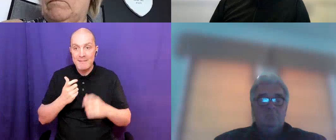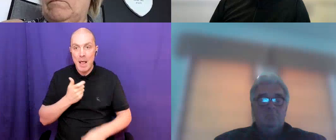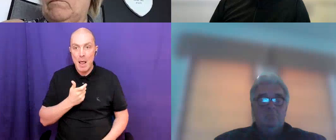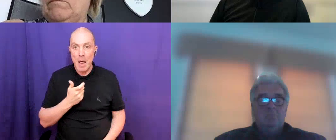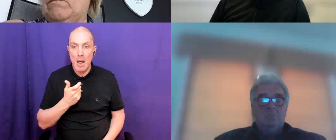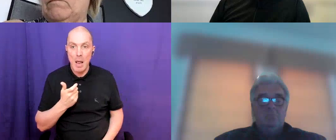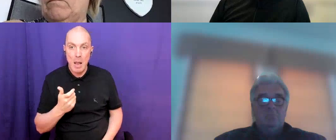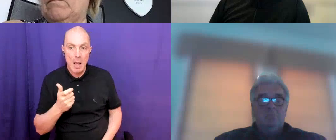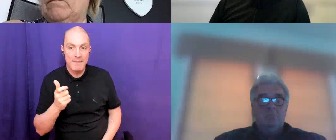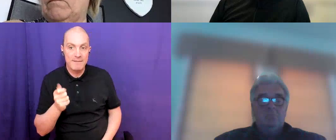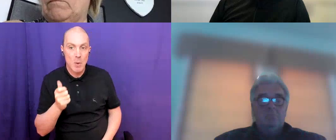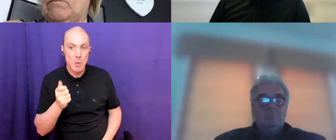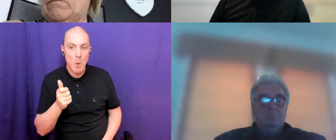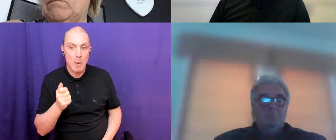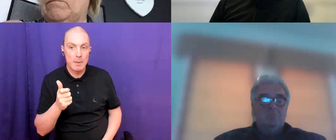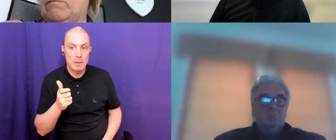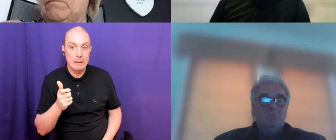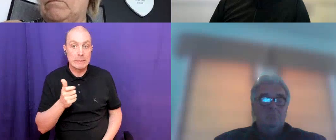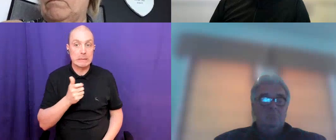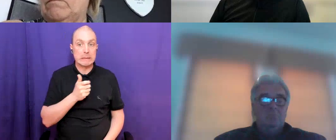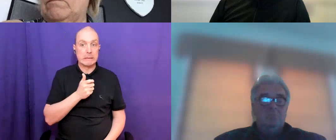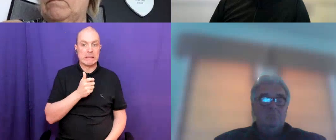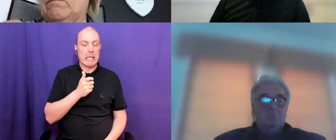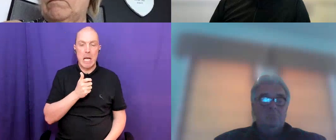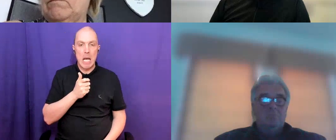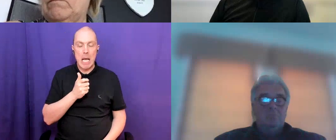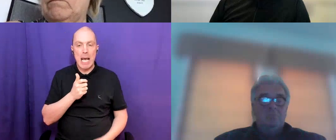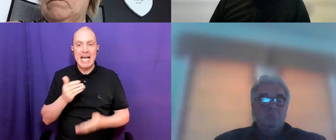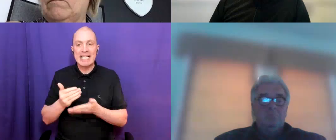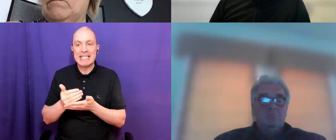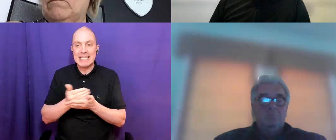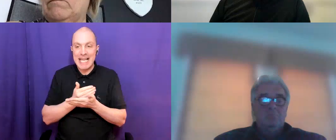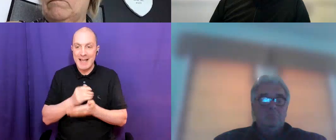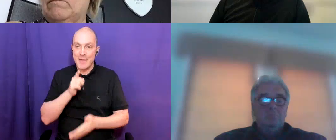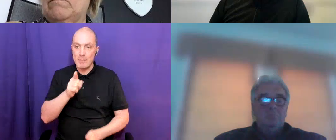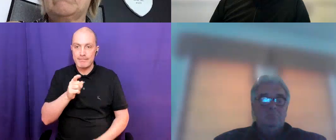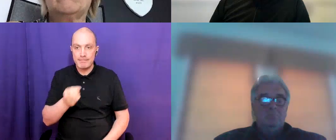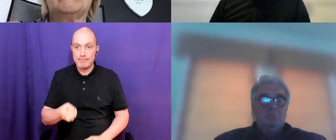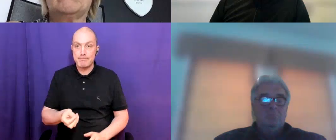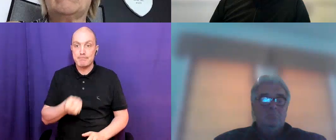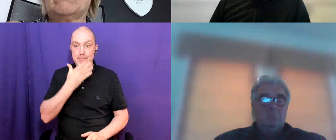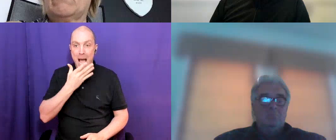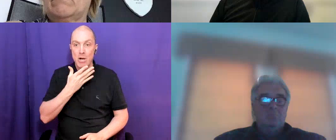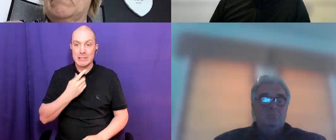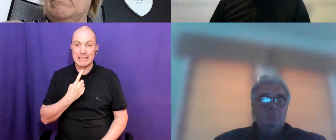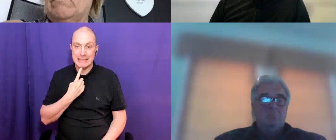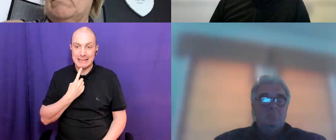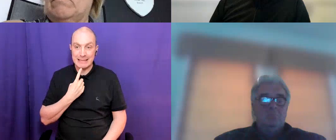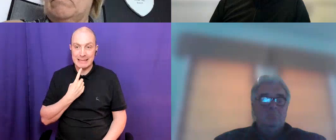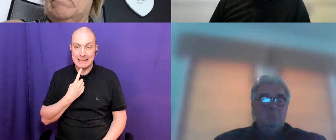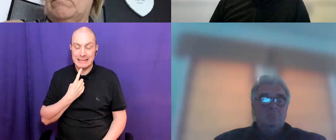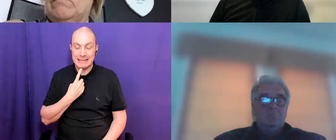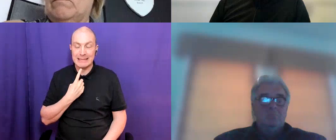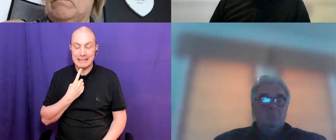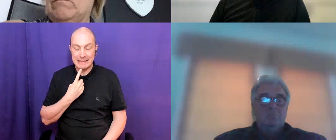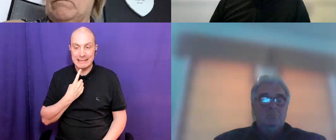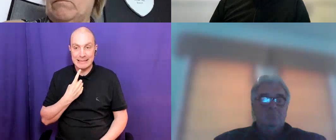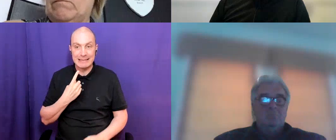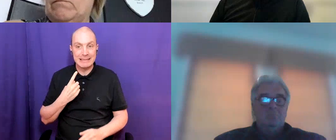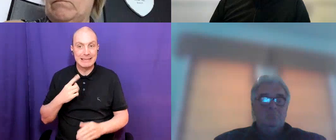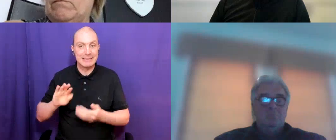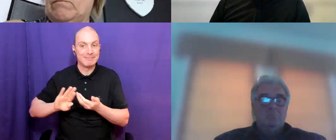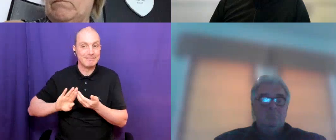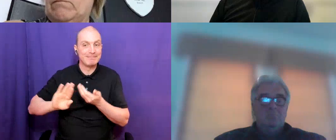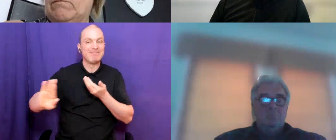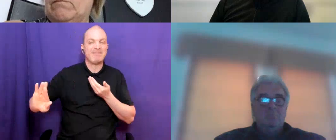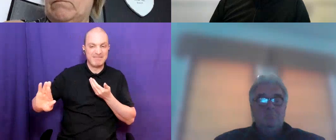capability of taking photographs, etc. And this avoids any embarrassment or inconvenience for everyone. So, Gordon, I think we've got